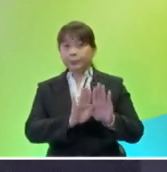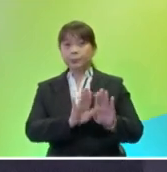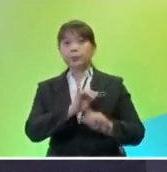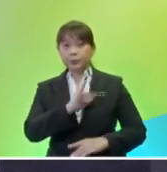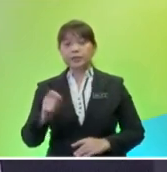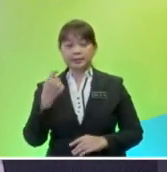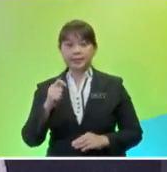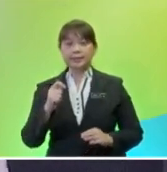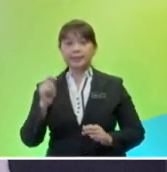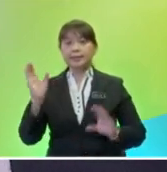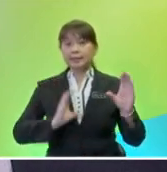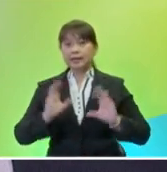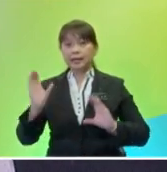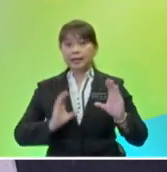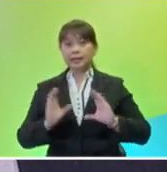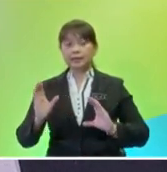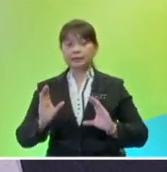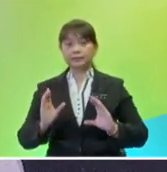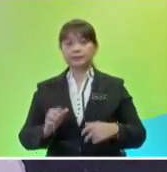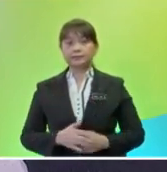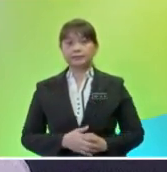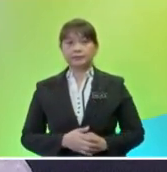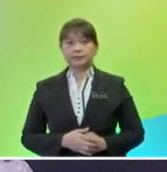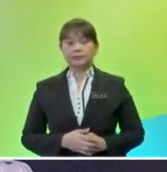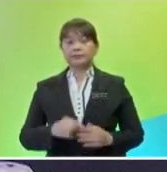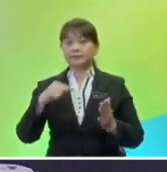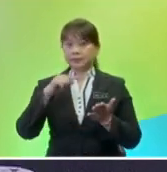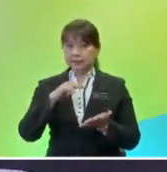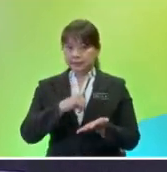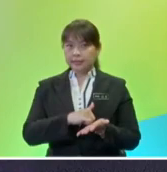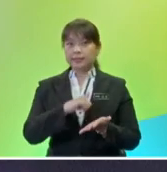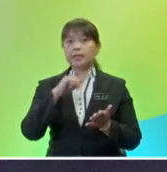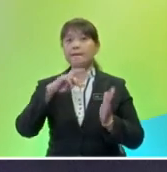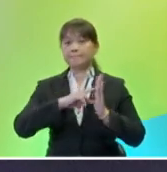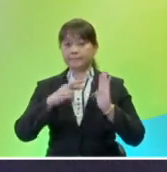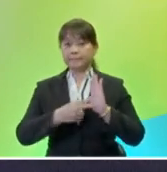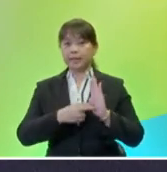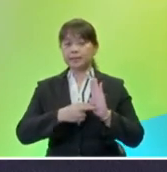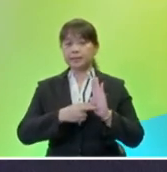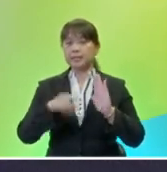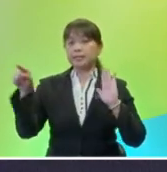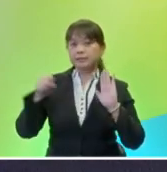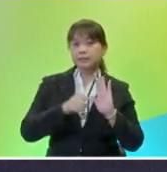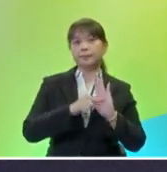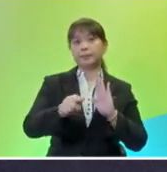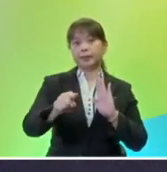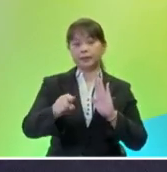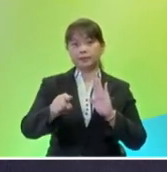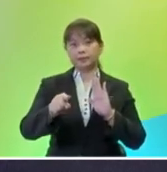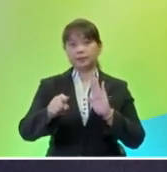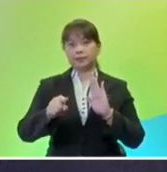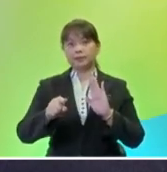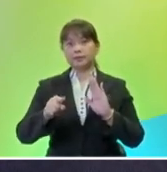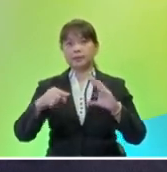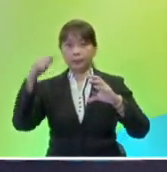Yes. But this means that it's repelling. Yes, so if it repels, that means are the poles the same or